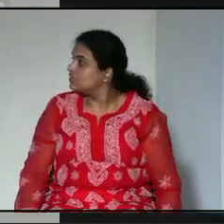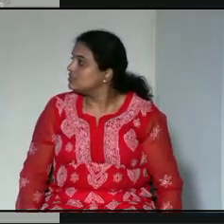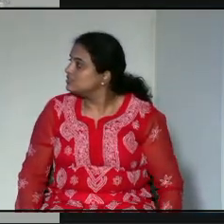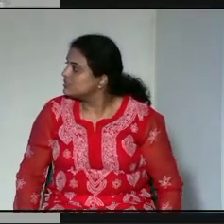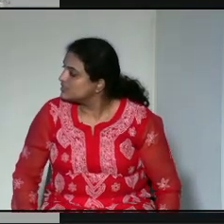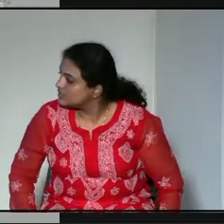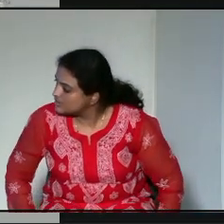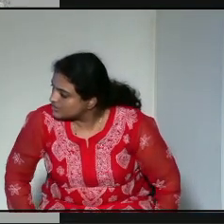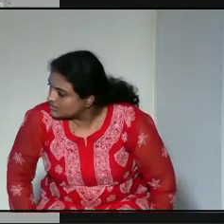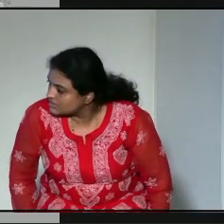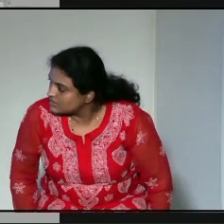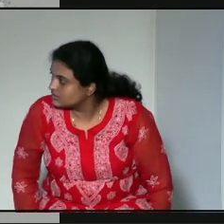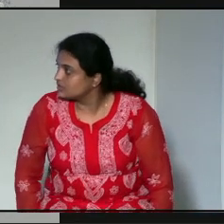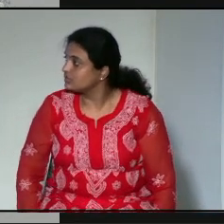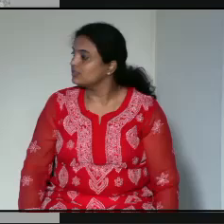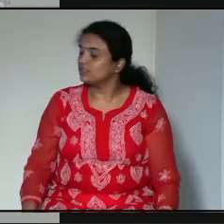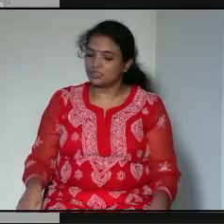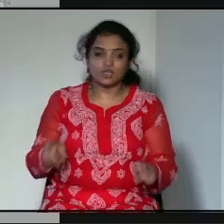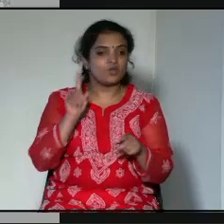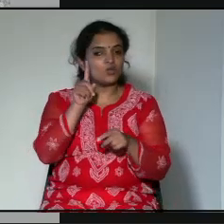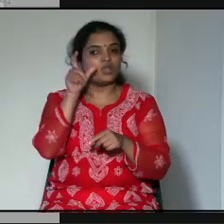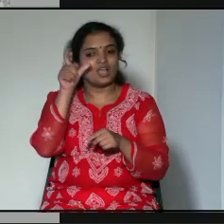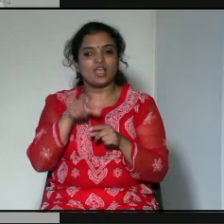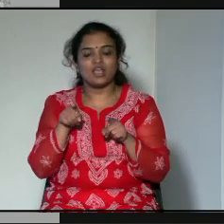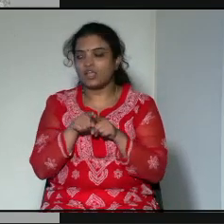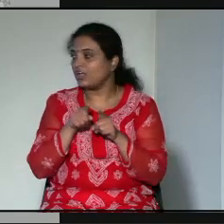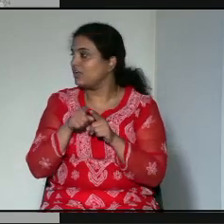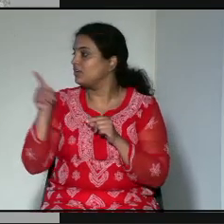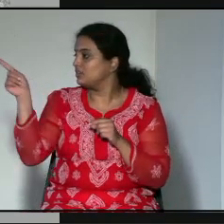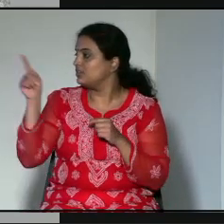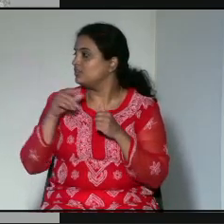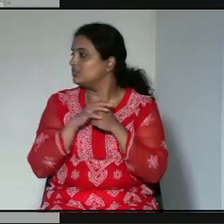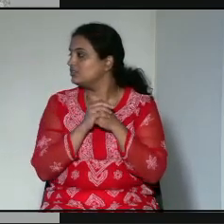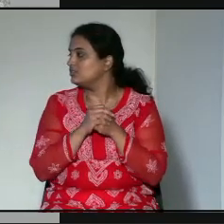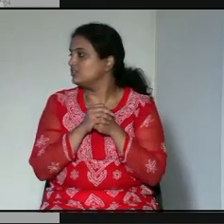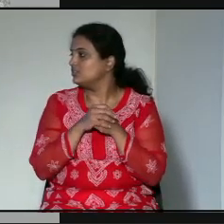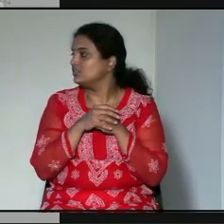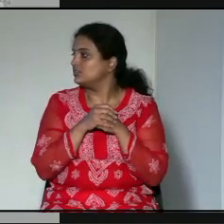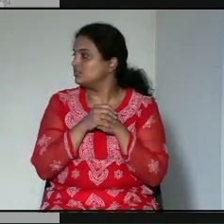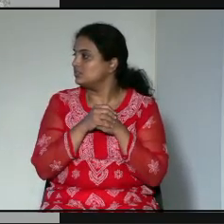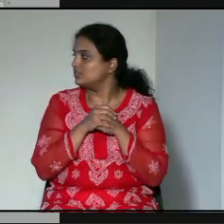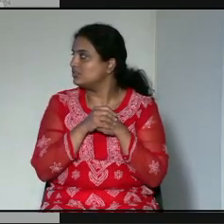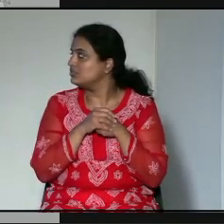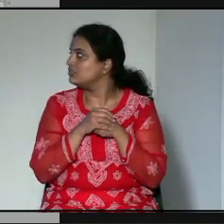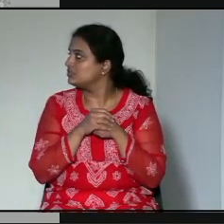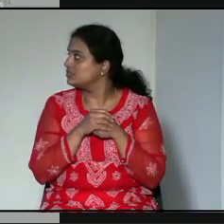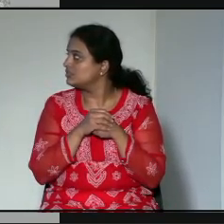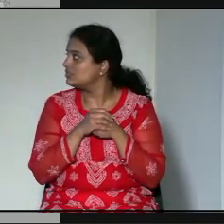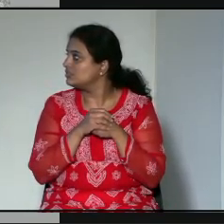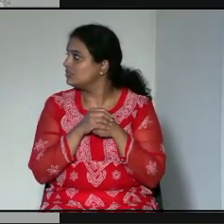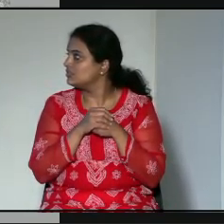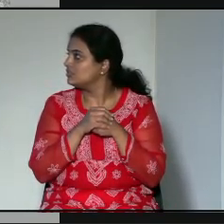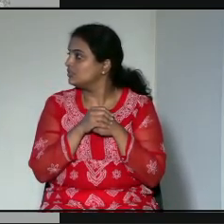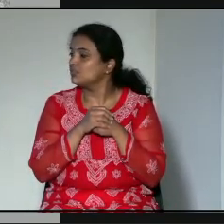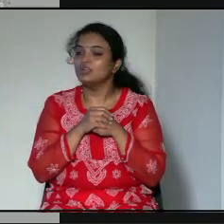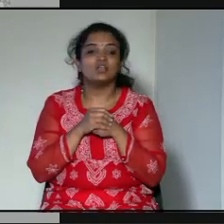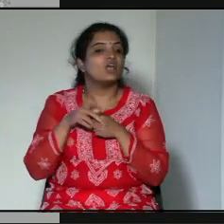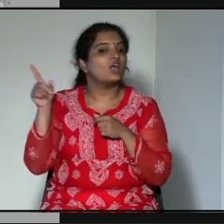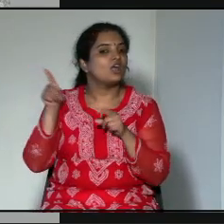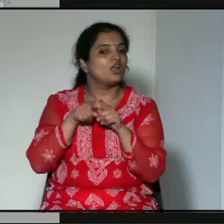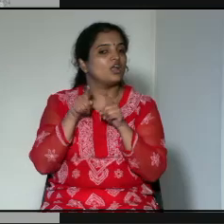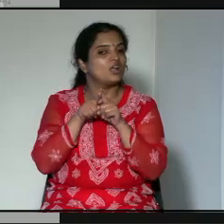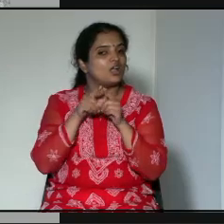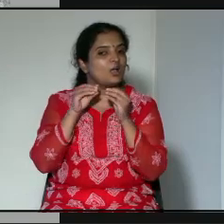One of them was the young Nimai Bhaskar, young when he came to work with her. He was from a family of